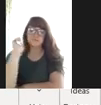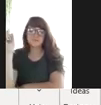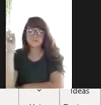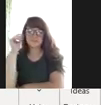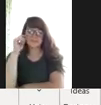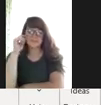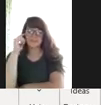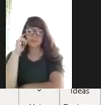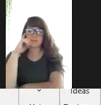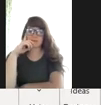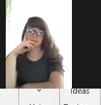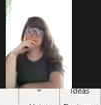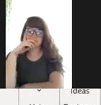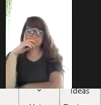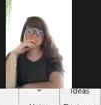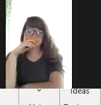So Romans